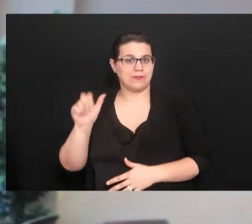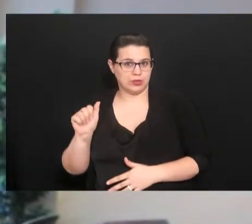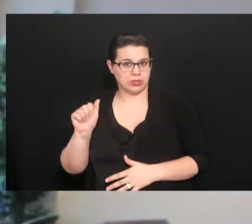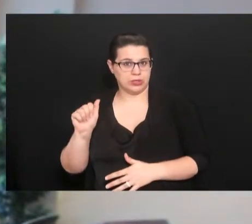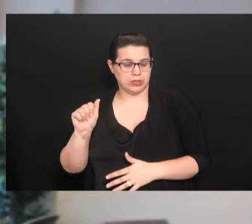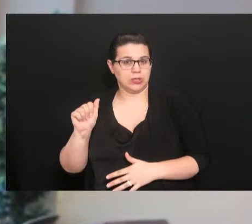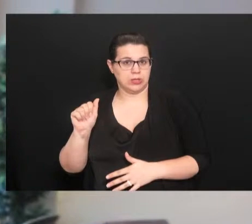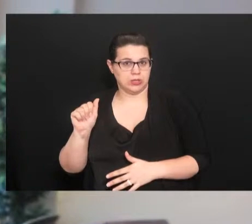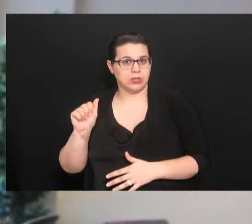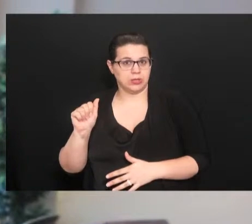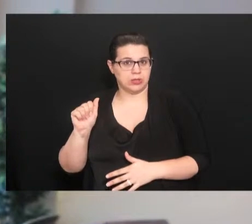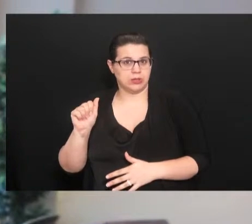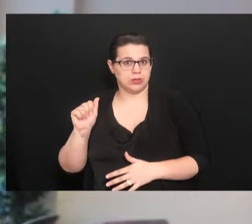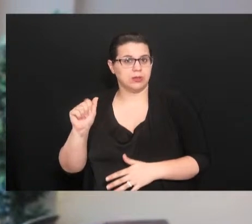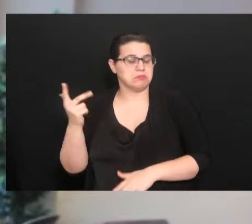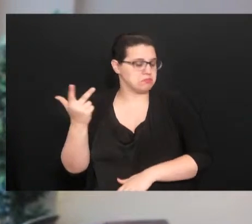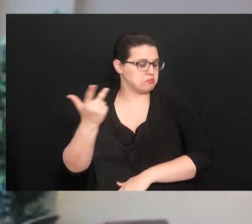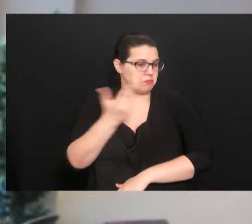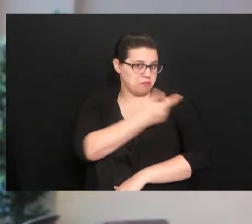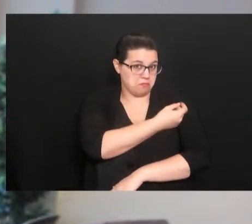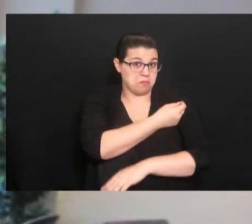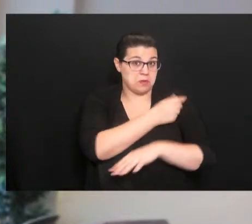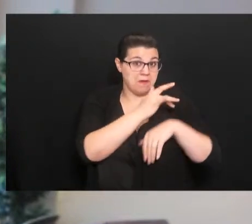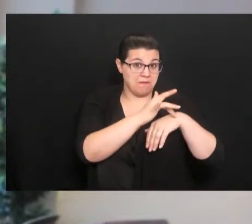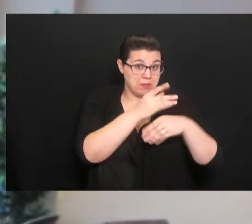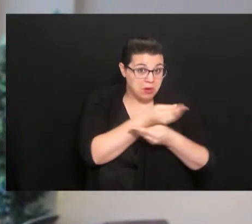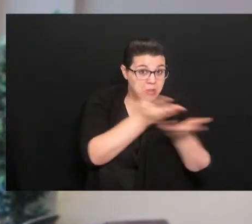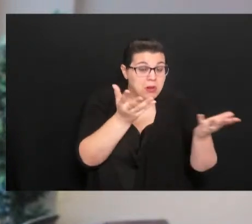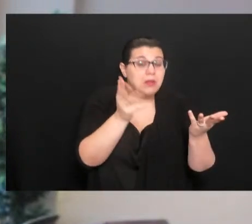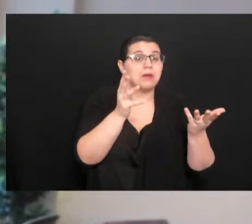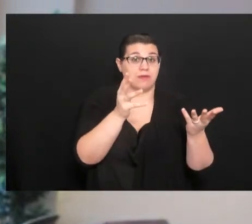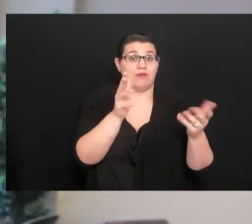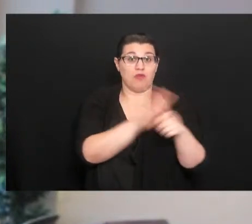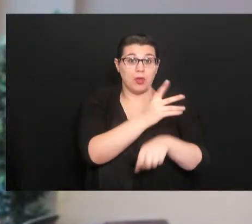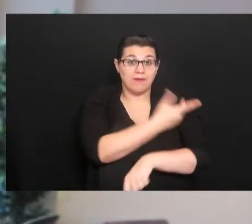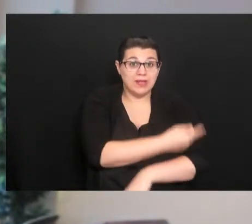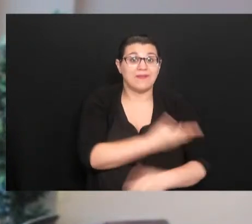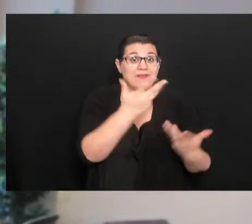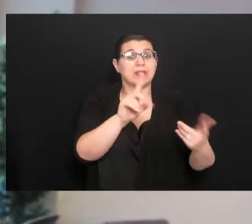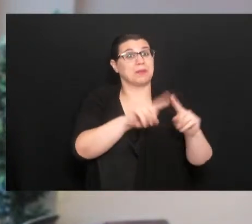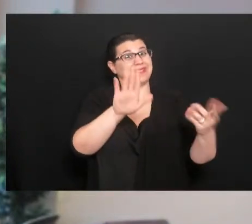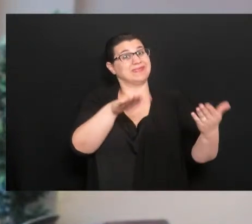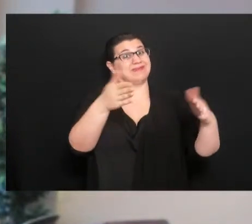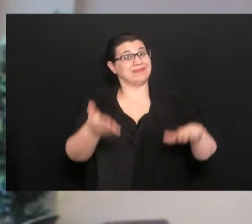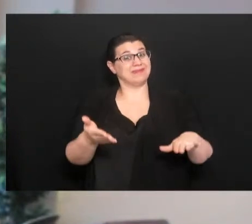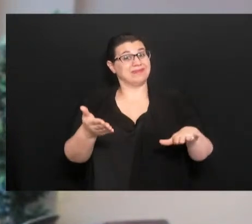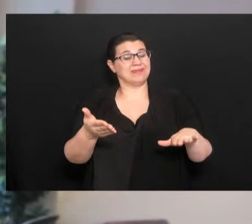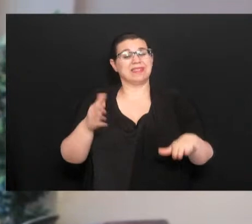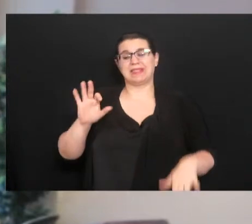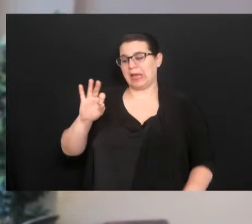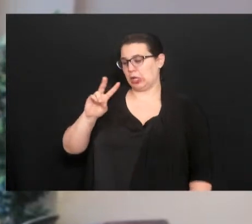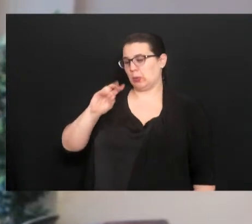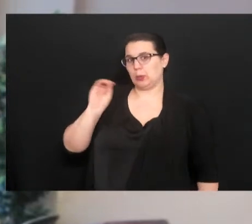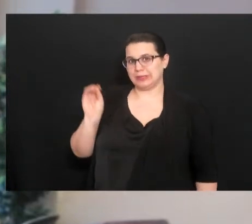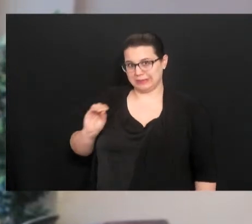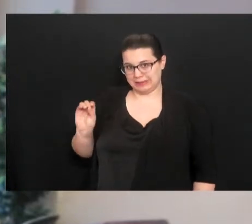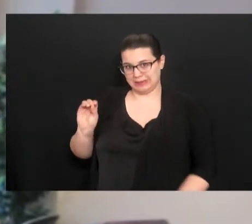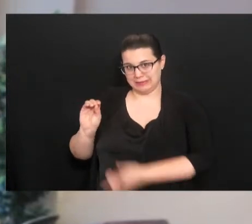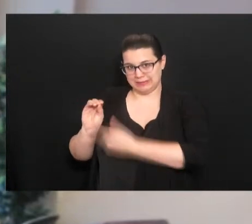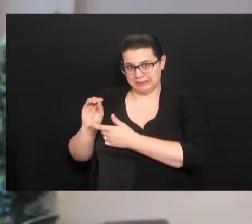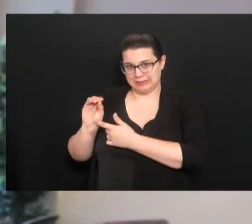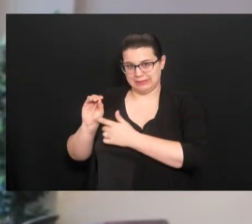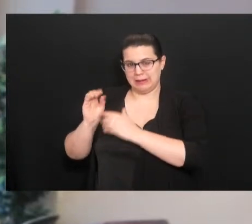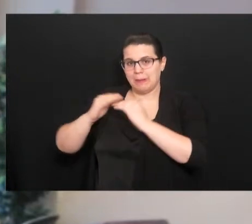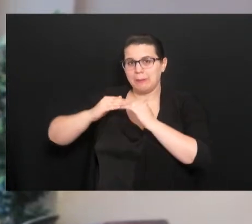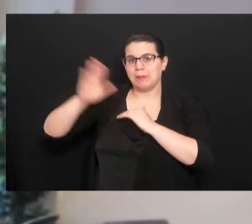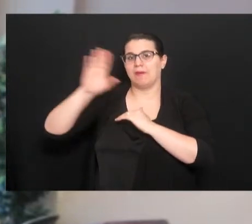vaccines have become available, who have been fully vaccinated, 92% of those people are over